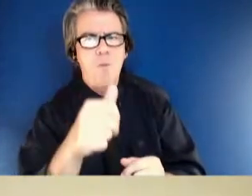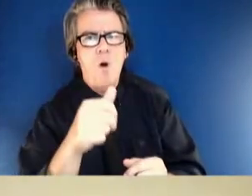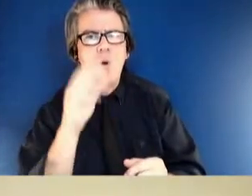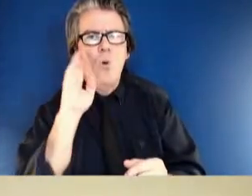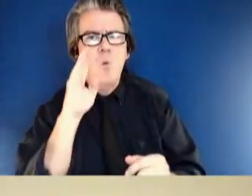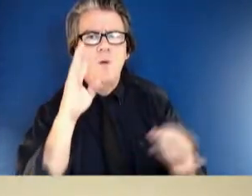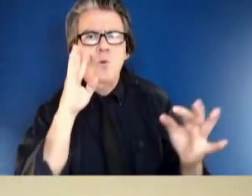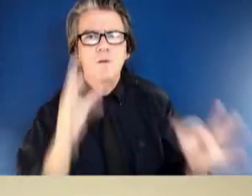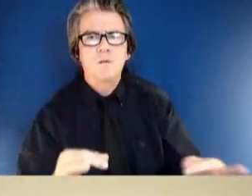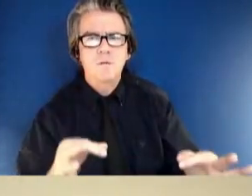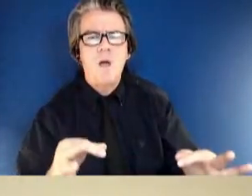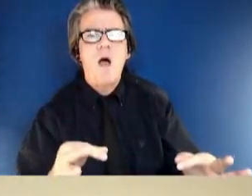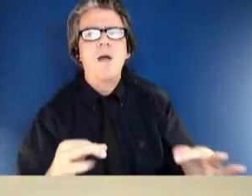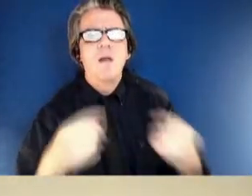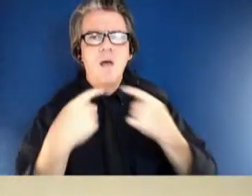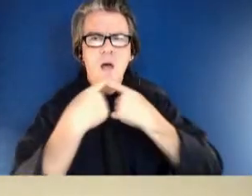earliest.